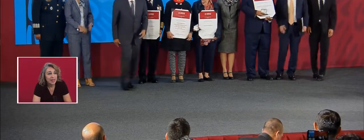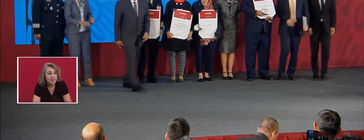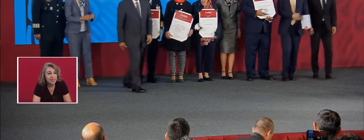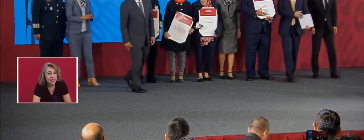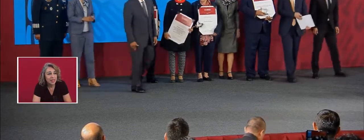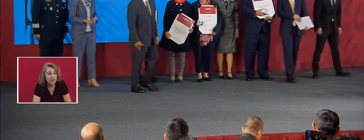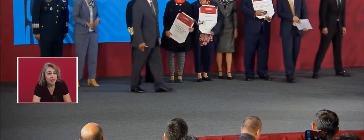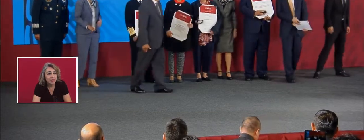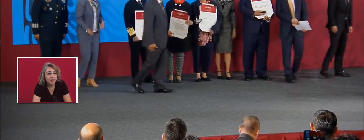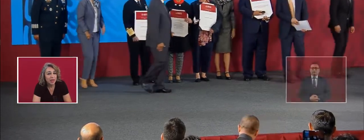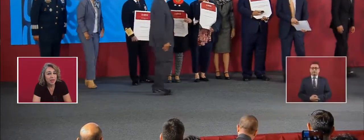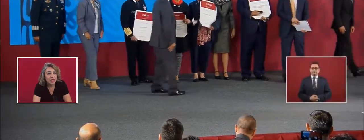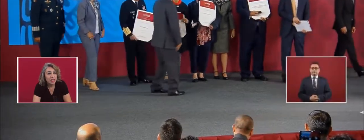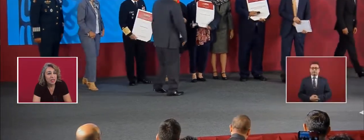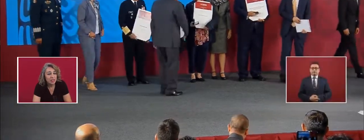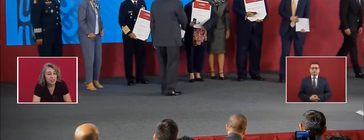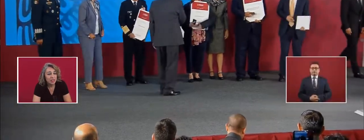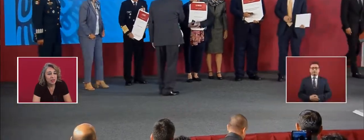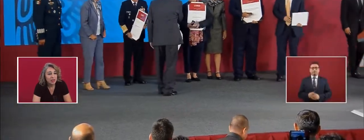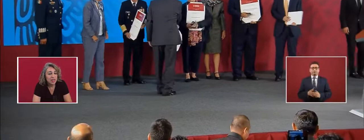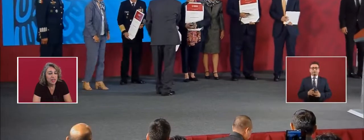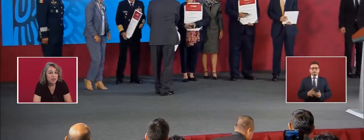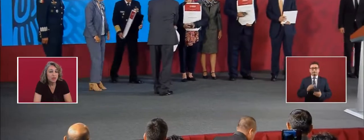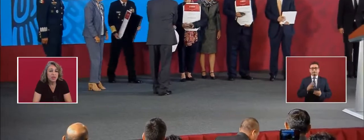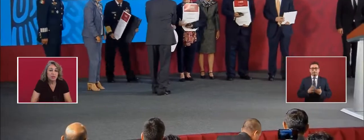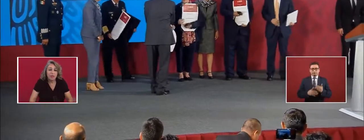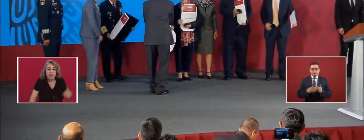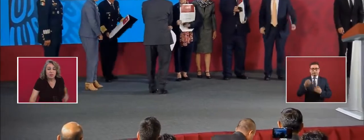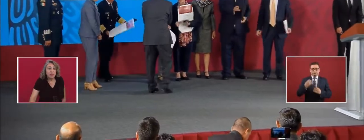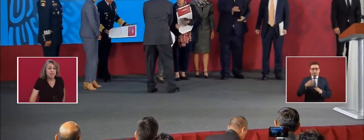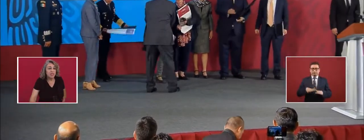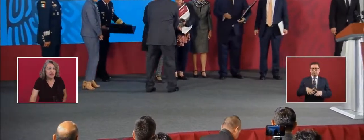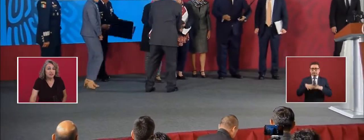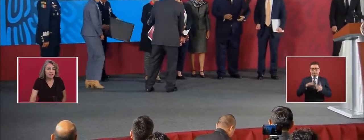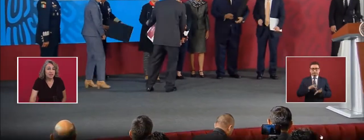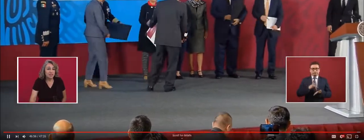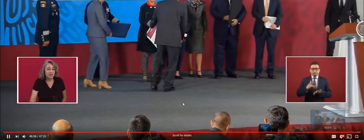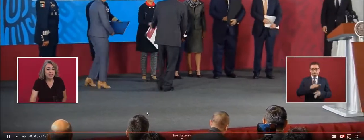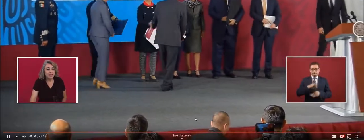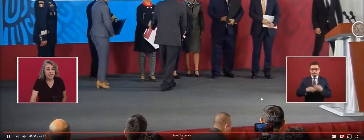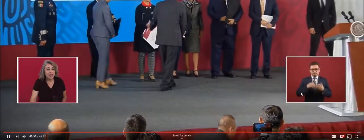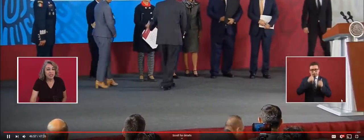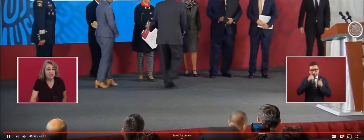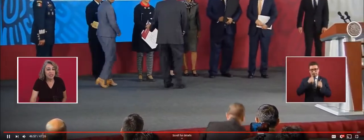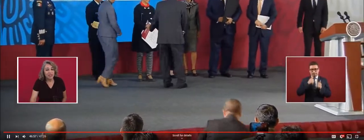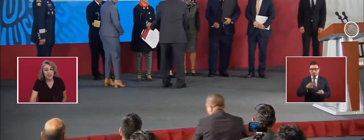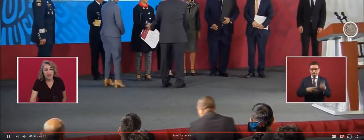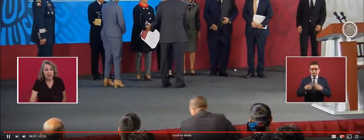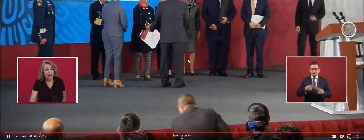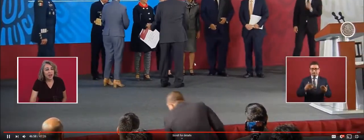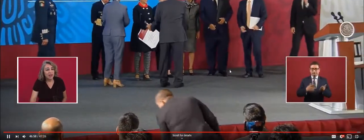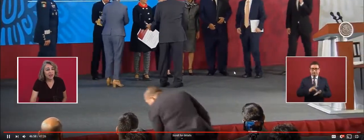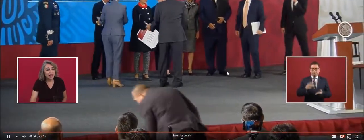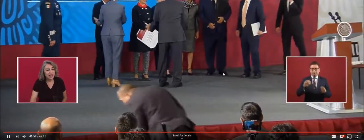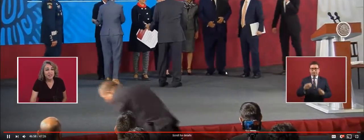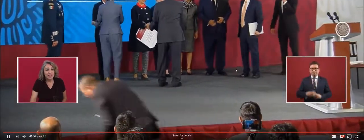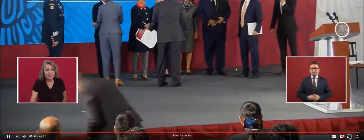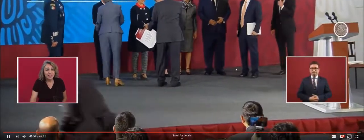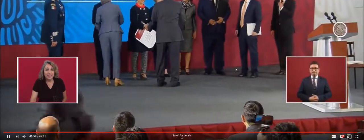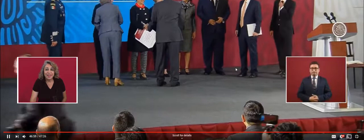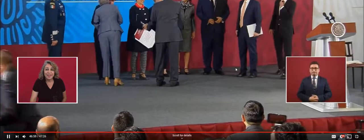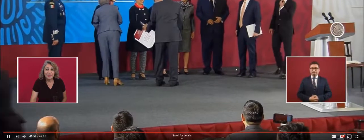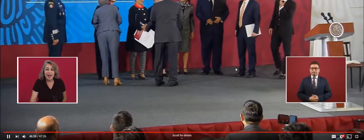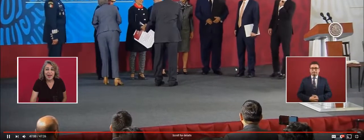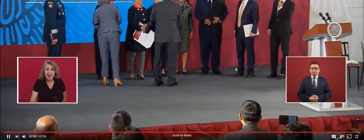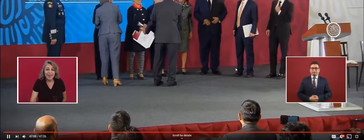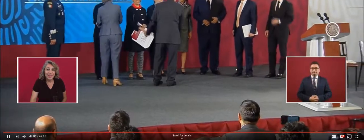And he says, thank you, everybody. So today there will not be a press conference, so that's the end of it. All right, thank you for